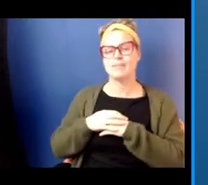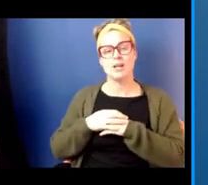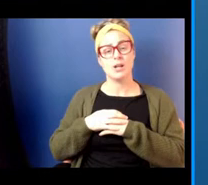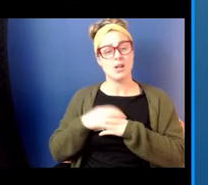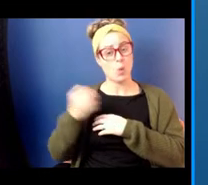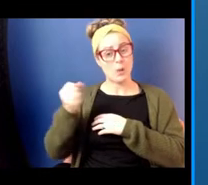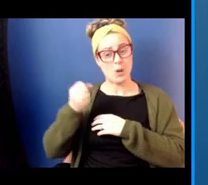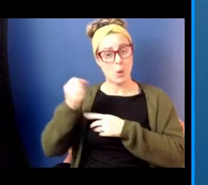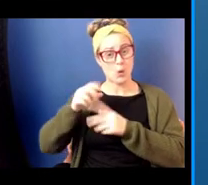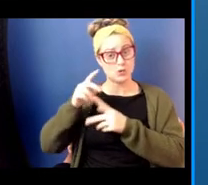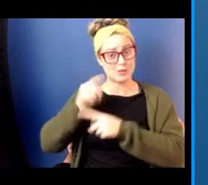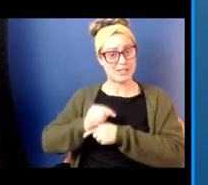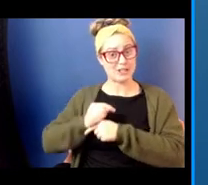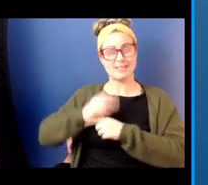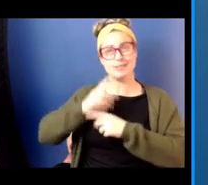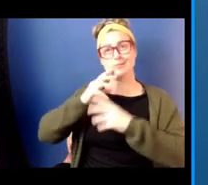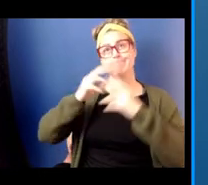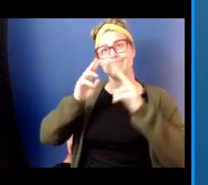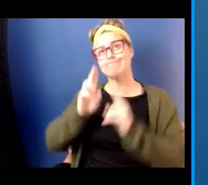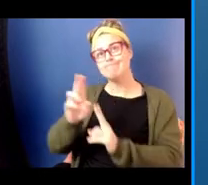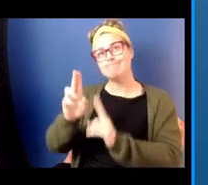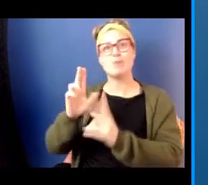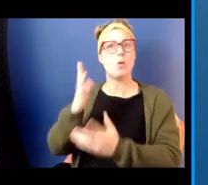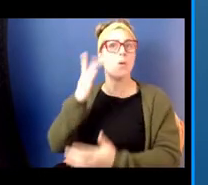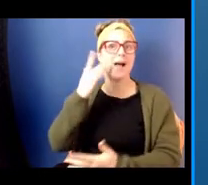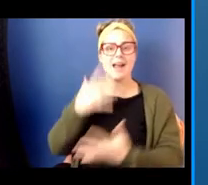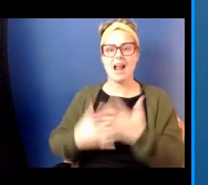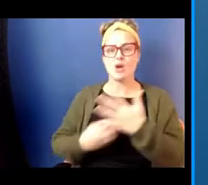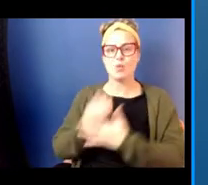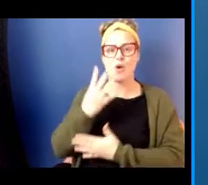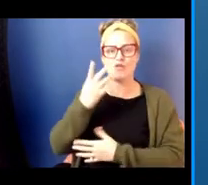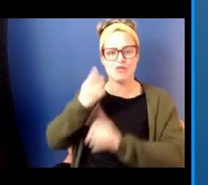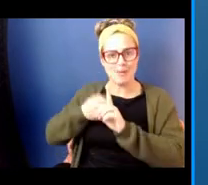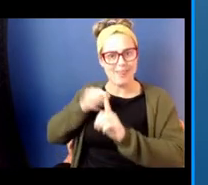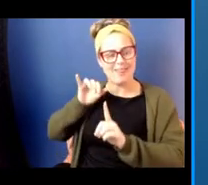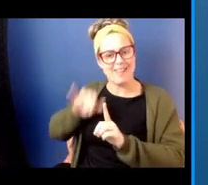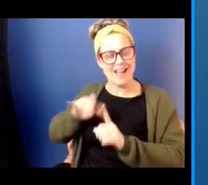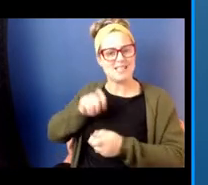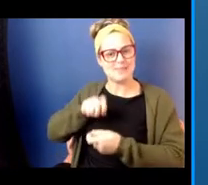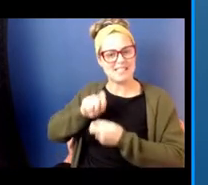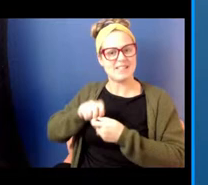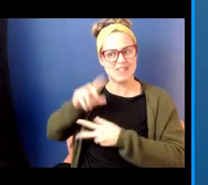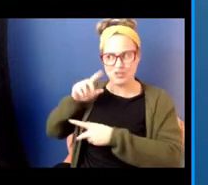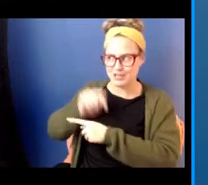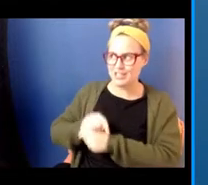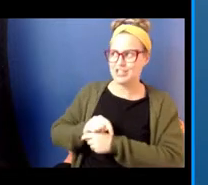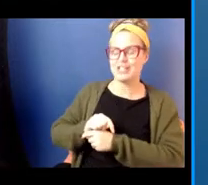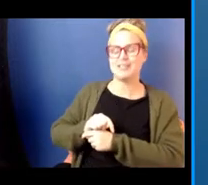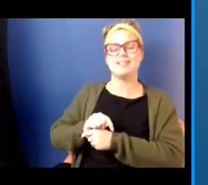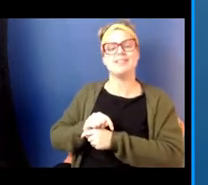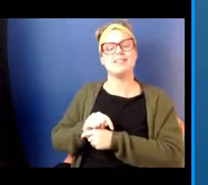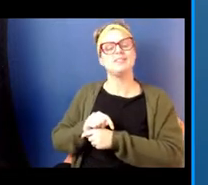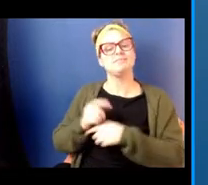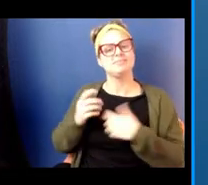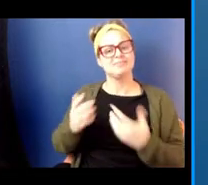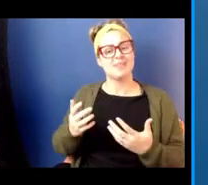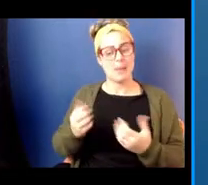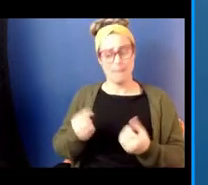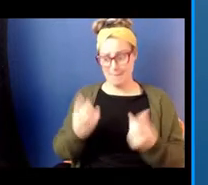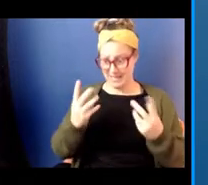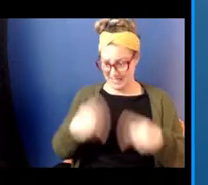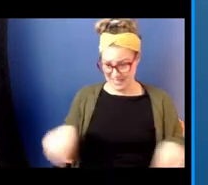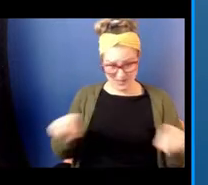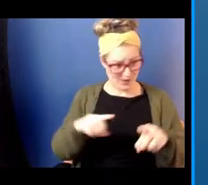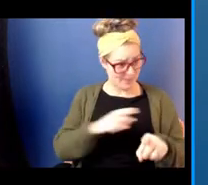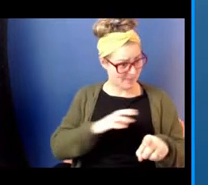grow but as many of us know on this committee we also believe that Traditions can be